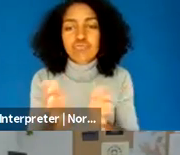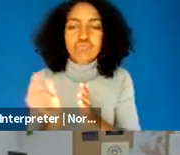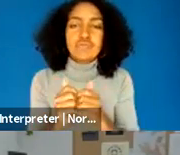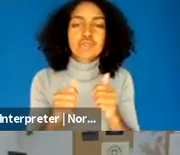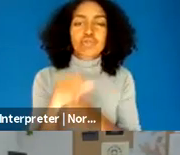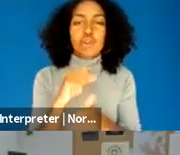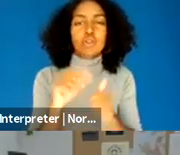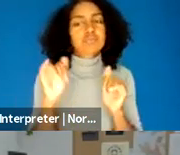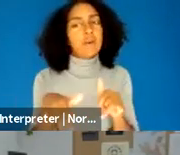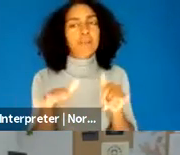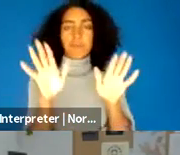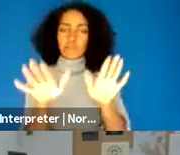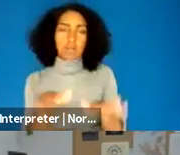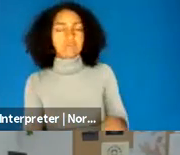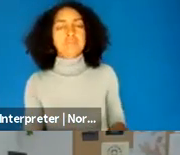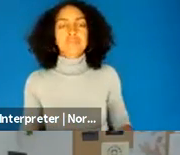great.